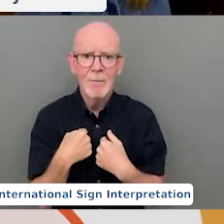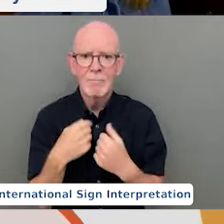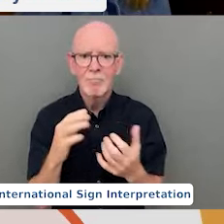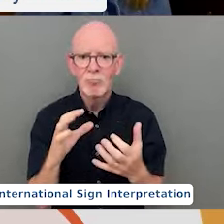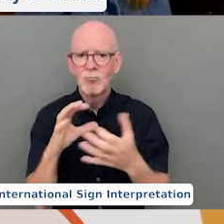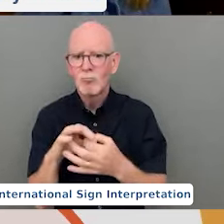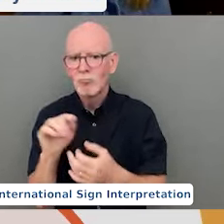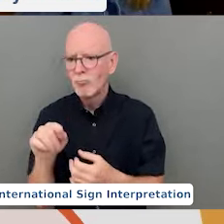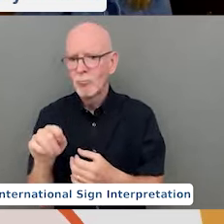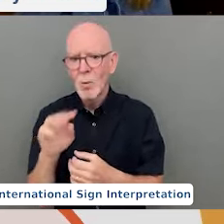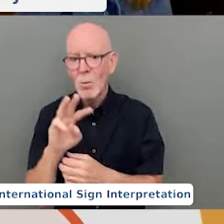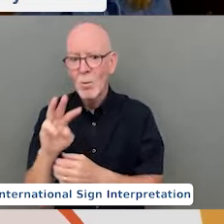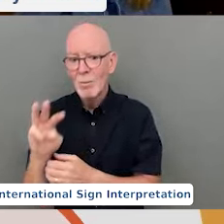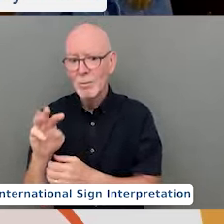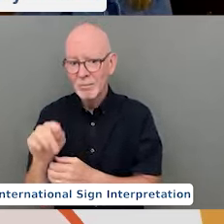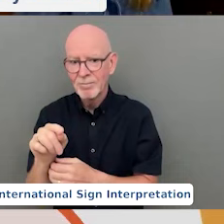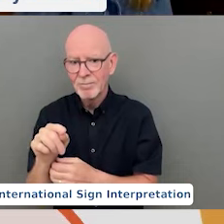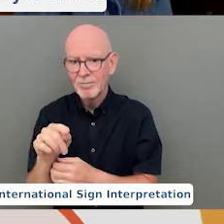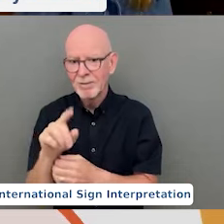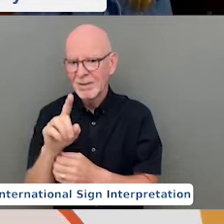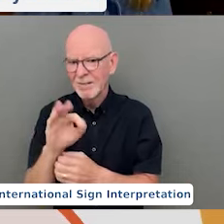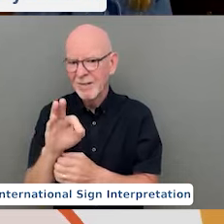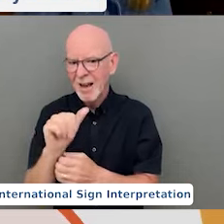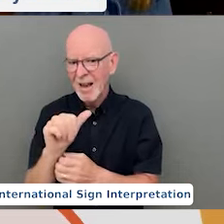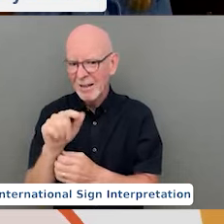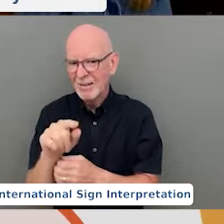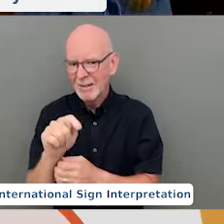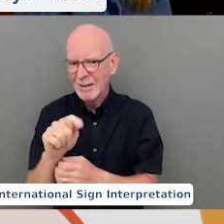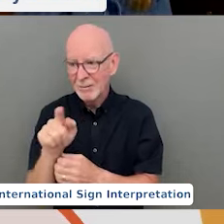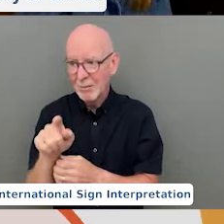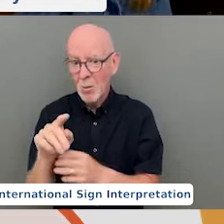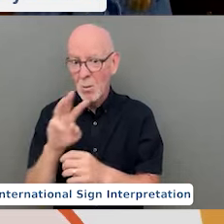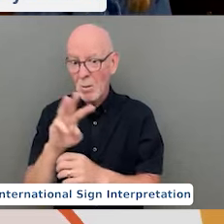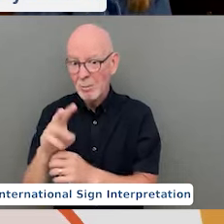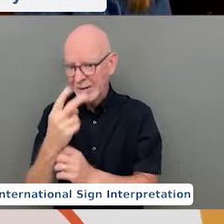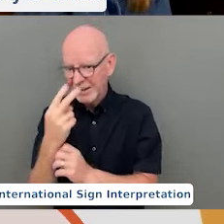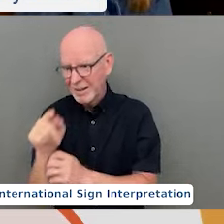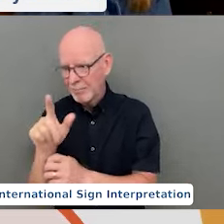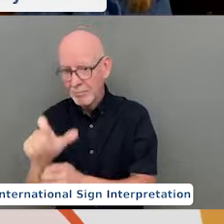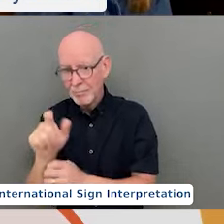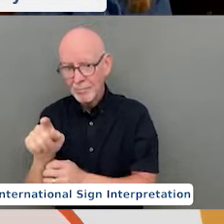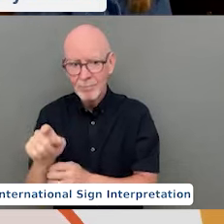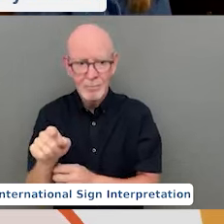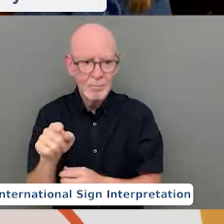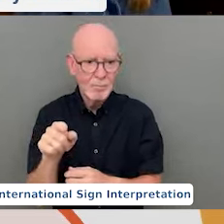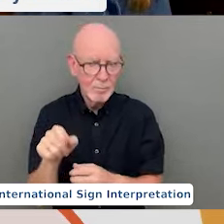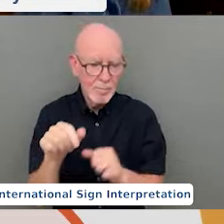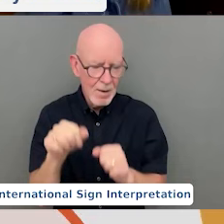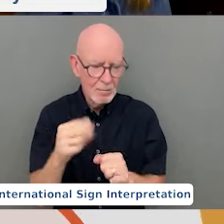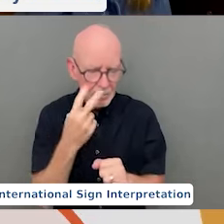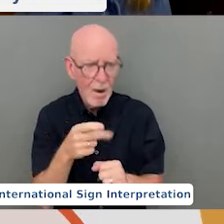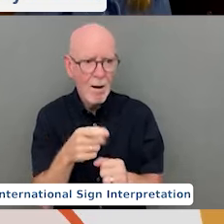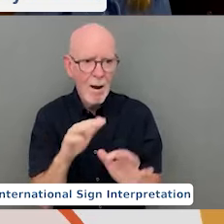our DFAT website. In this strategy, following an approach endorsed by many of our OPD partners from the